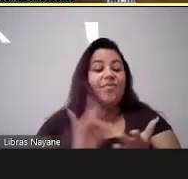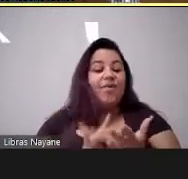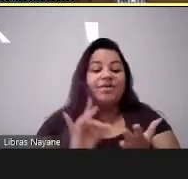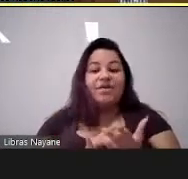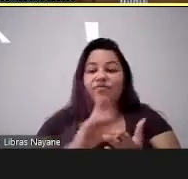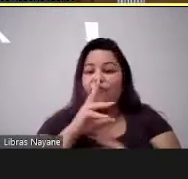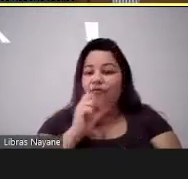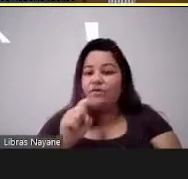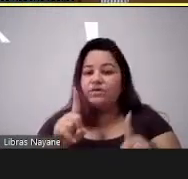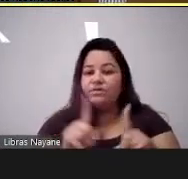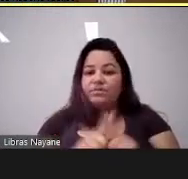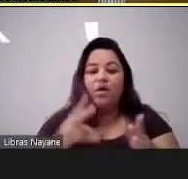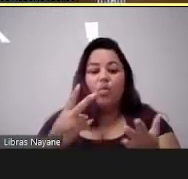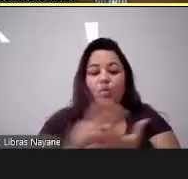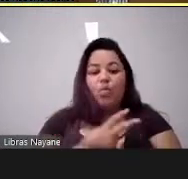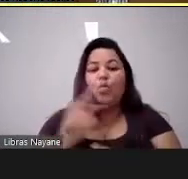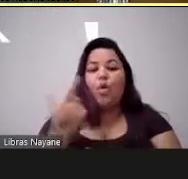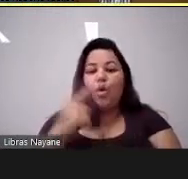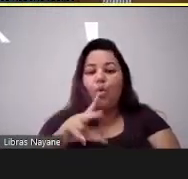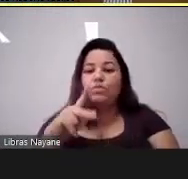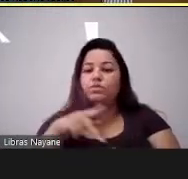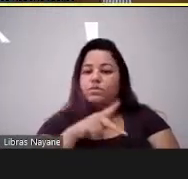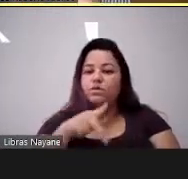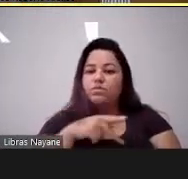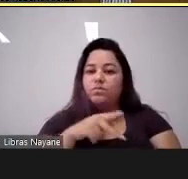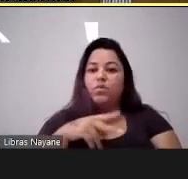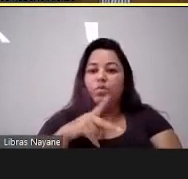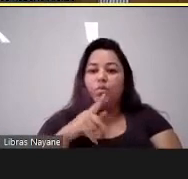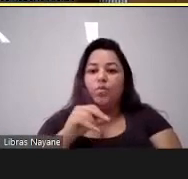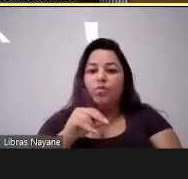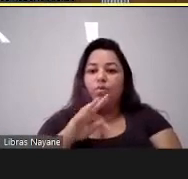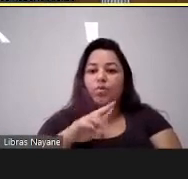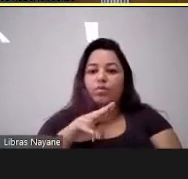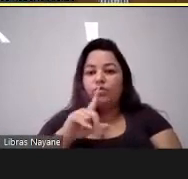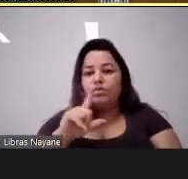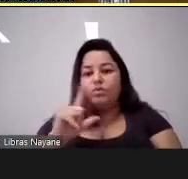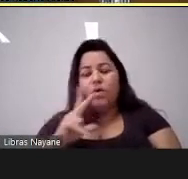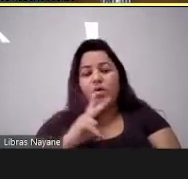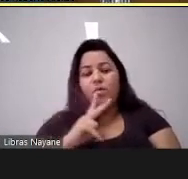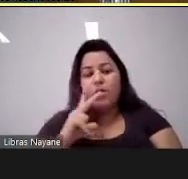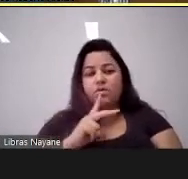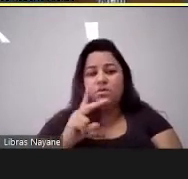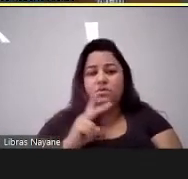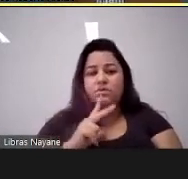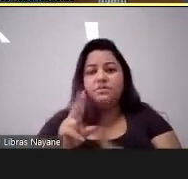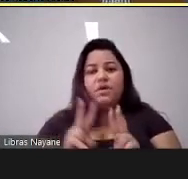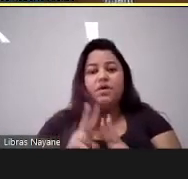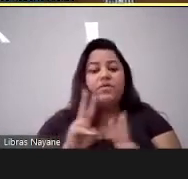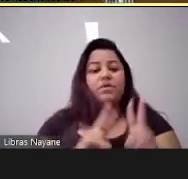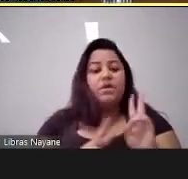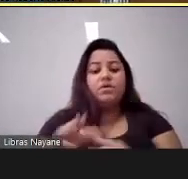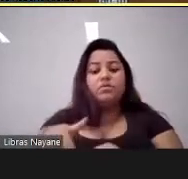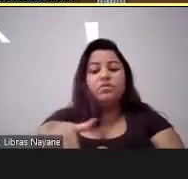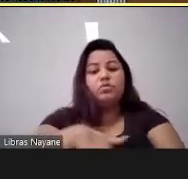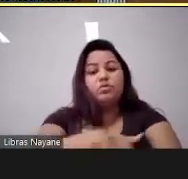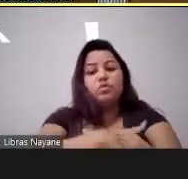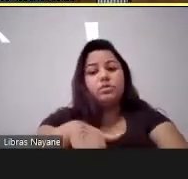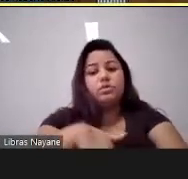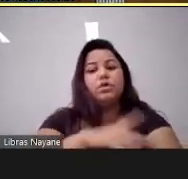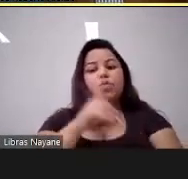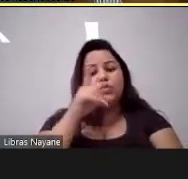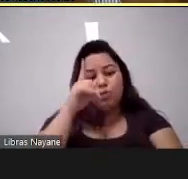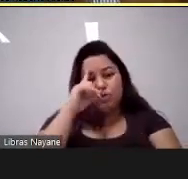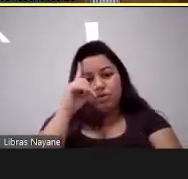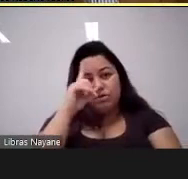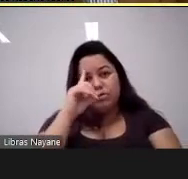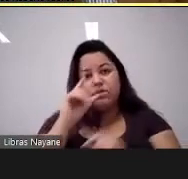a strong reality taking place in some countries. I live in Portugal, and I can see on the